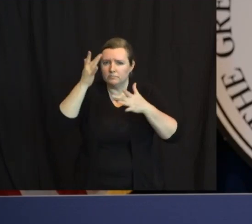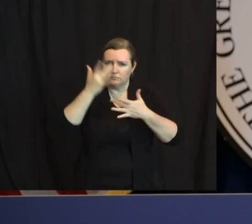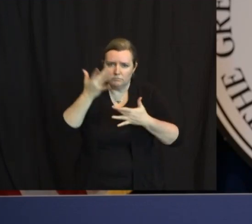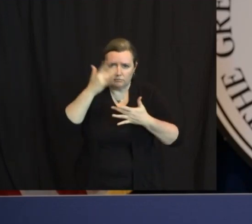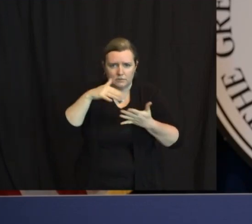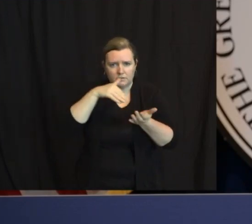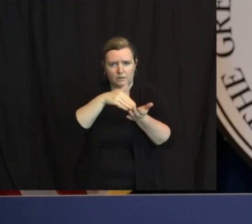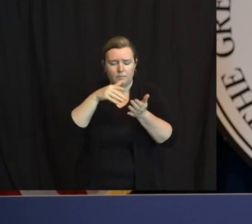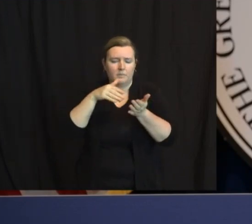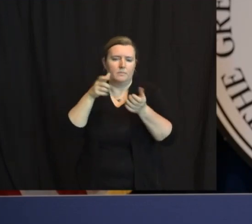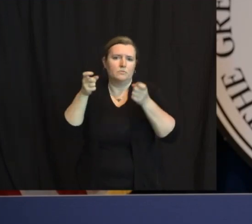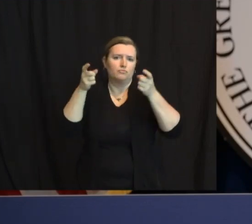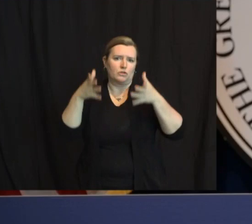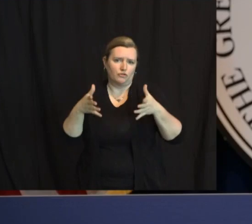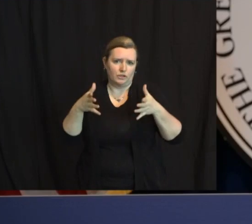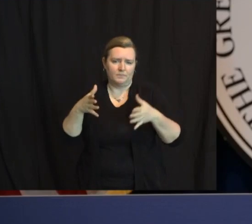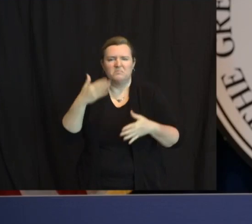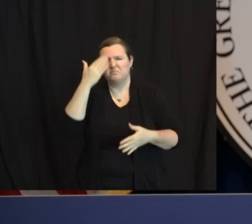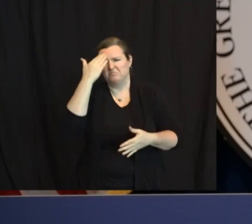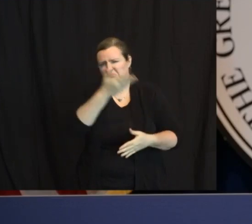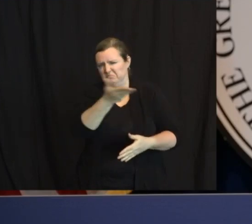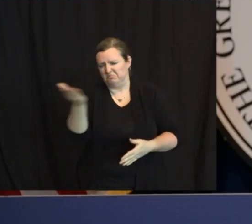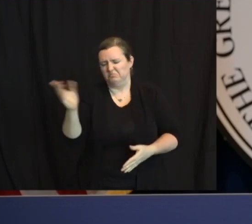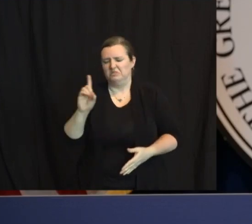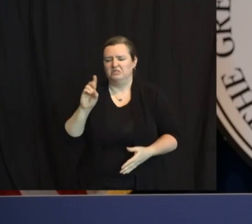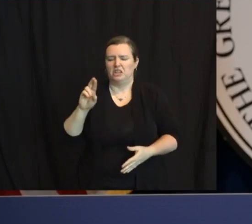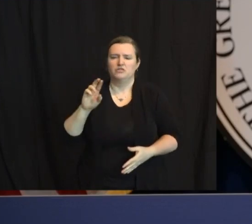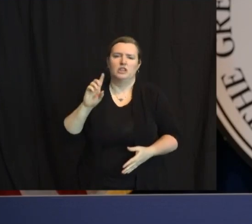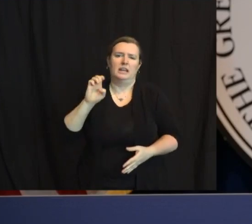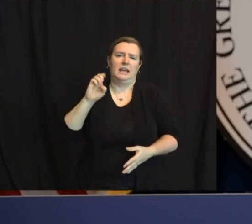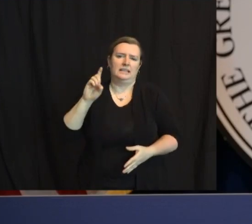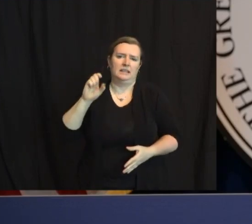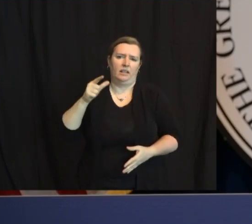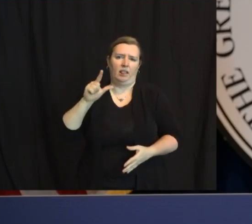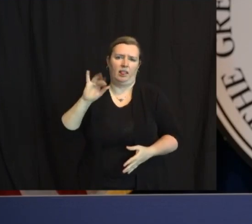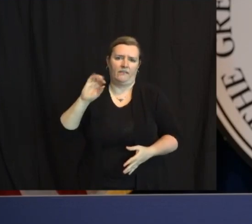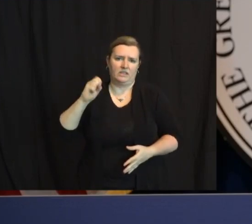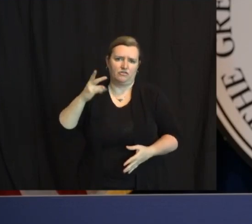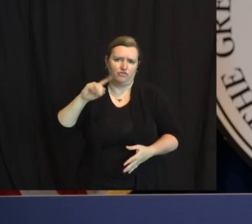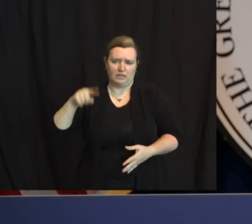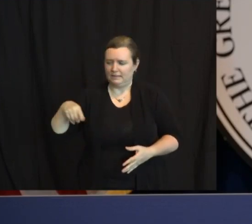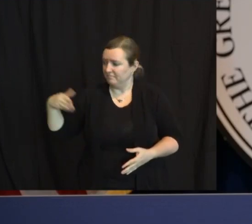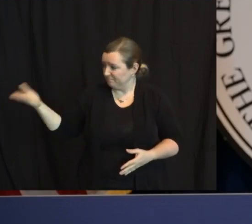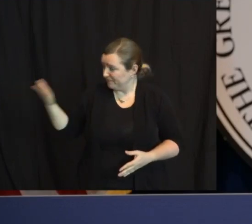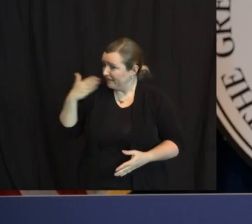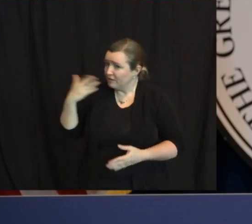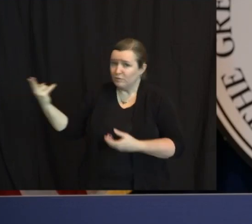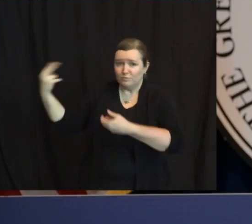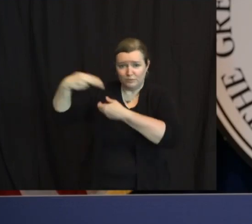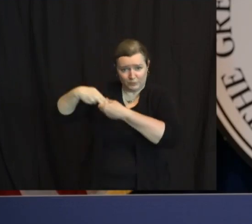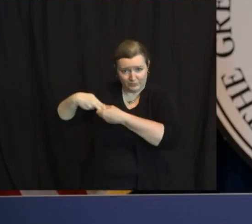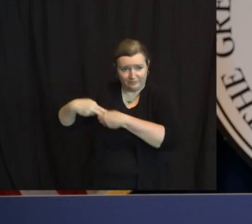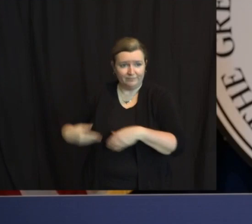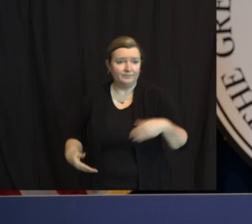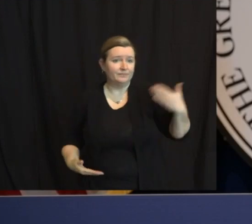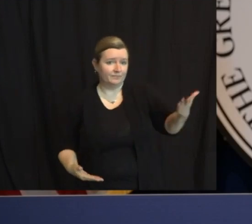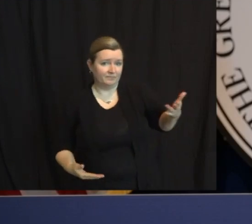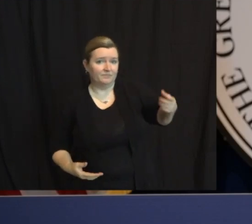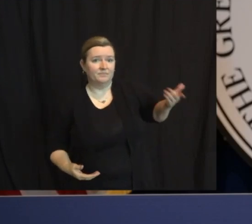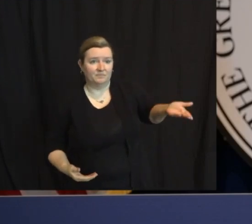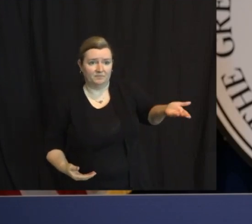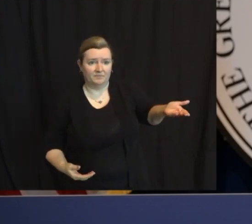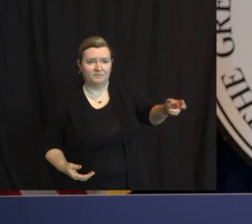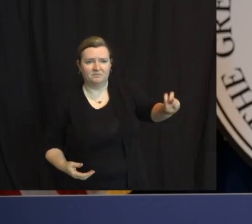another guy who is very familiar to you, Dr. Ed Lifshitz. Ed, great to have you with us. To my immediate left, another familiar